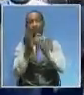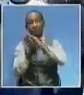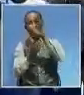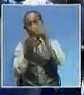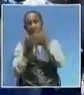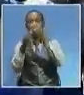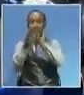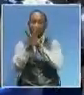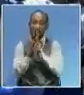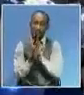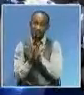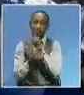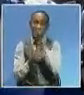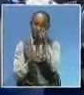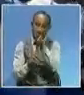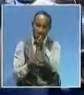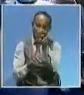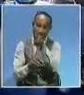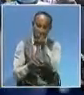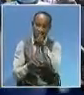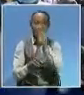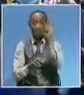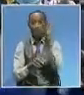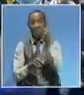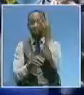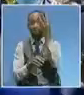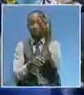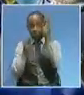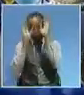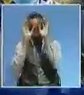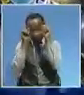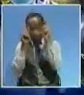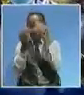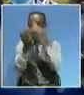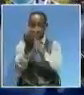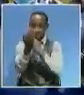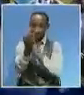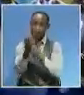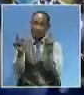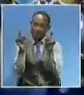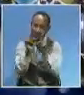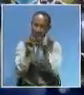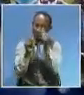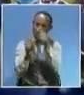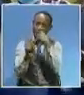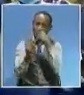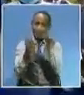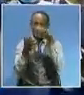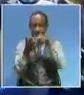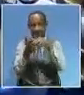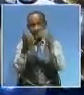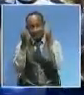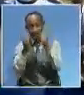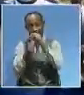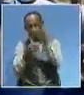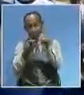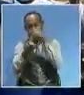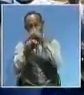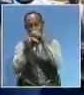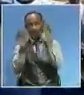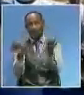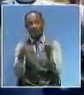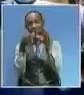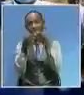President Hichilema was accompanied by 4th President Rupia Banda, who was praised the 7th President for his stance to enhance national unity and